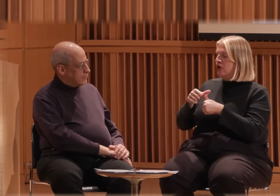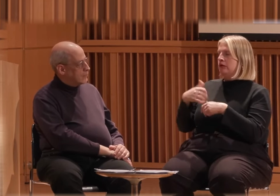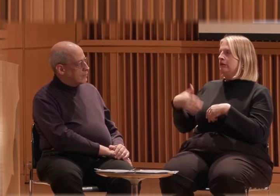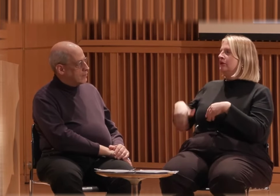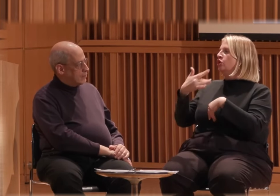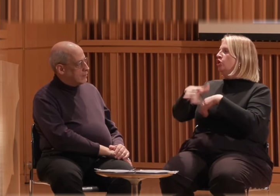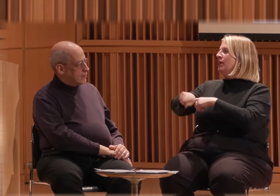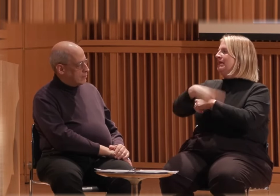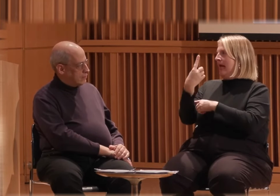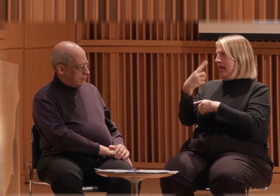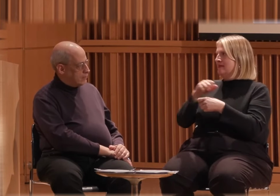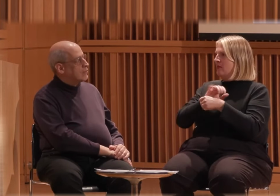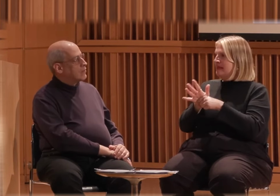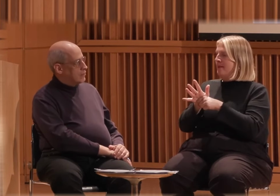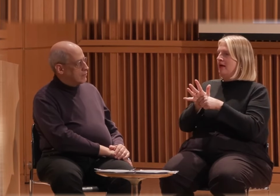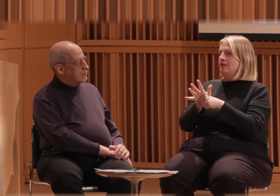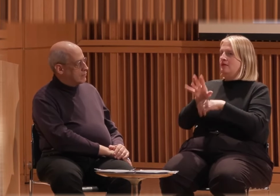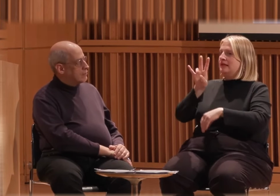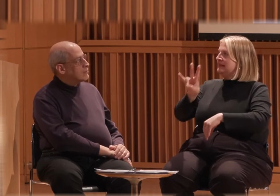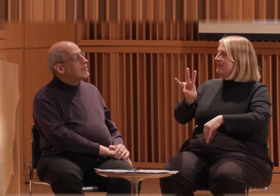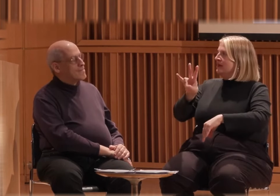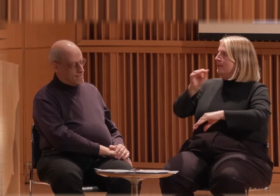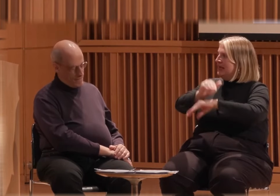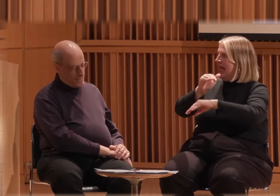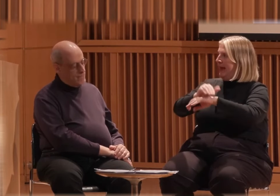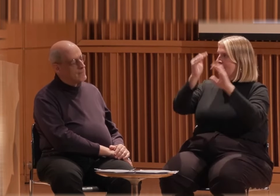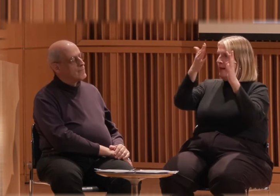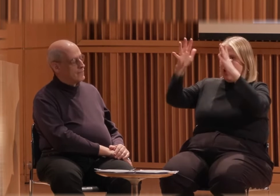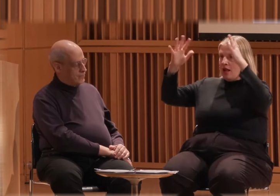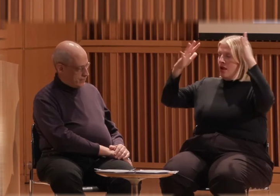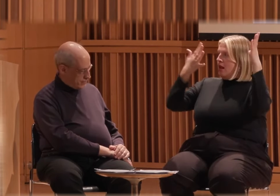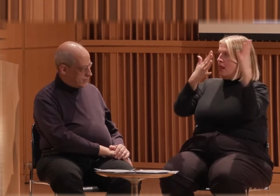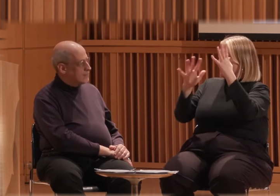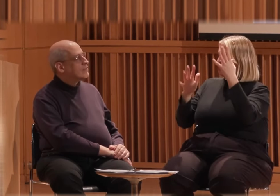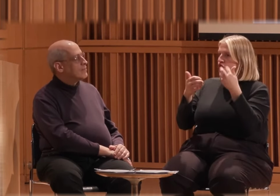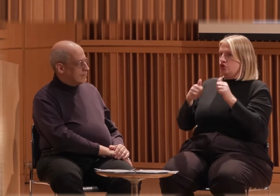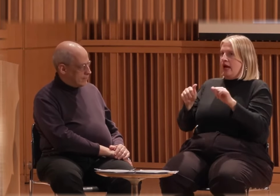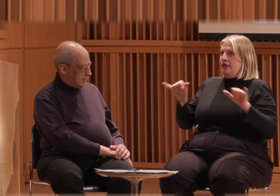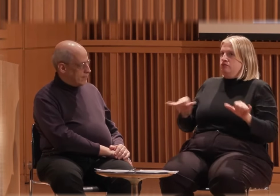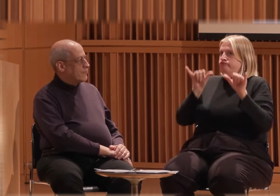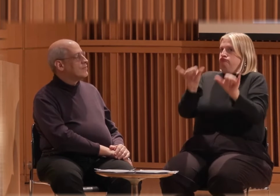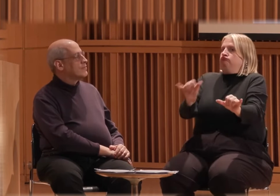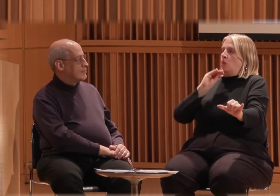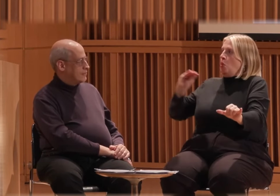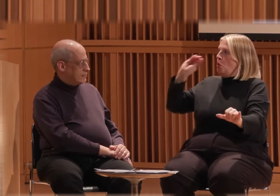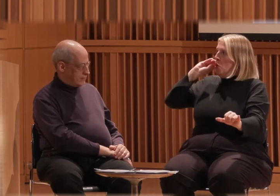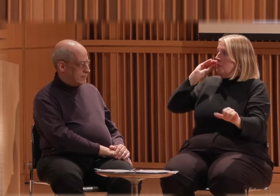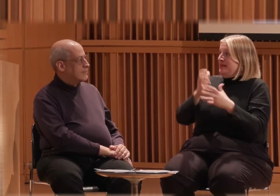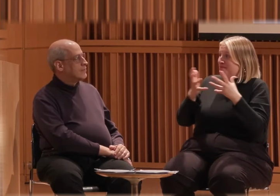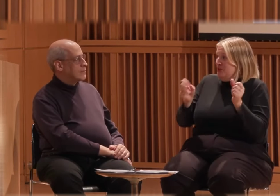days of the pandemic, the 7 p.m. applause, trying to shelter in place to the extent that we could.